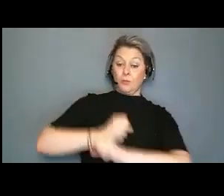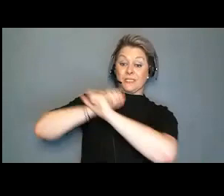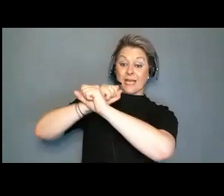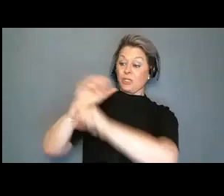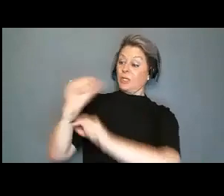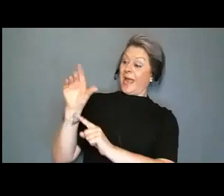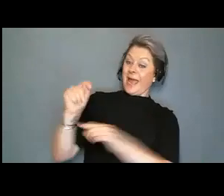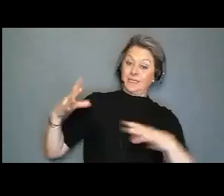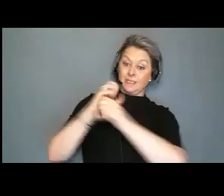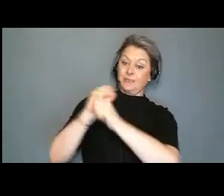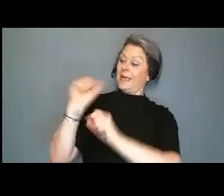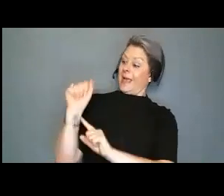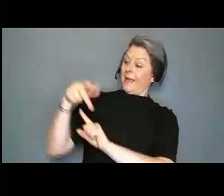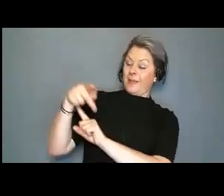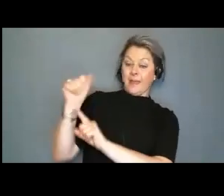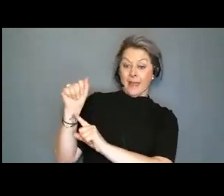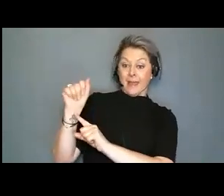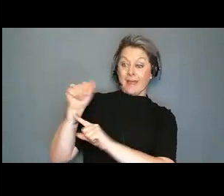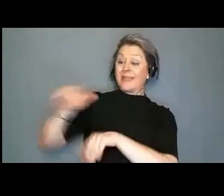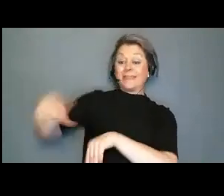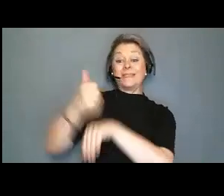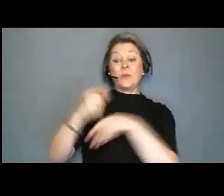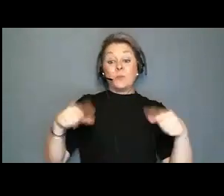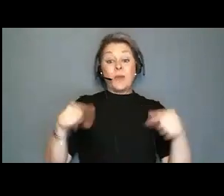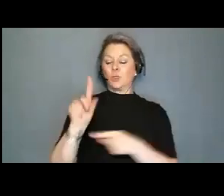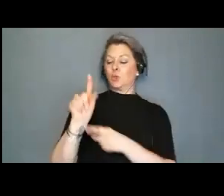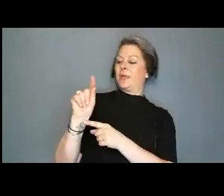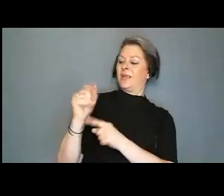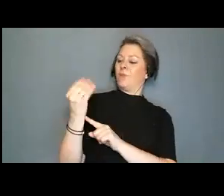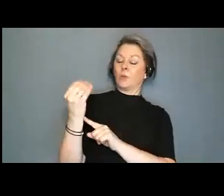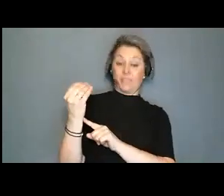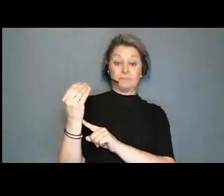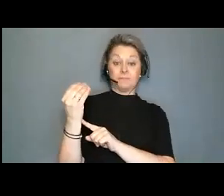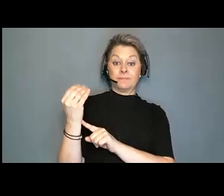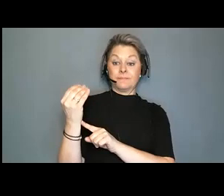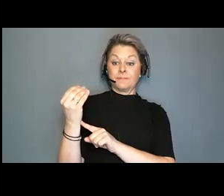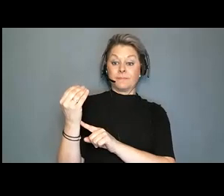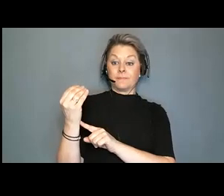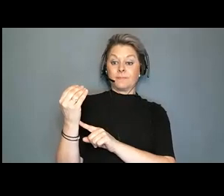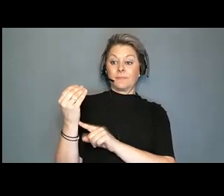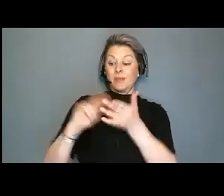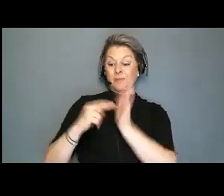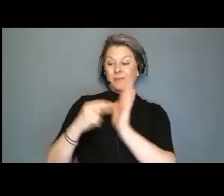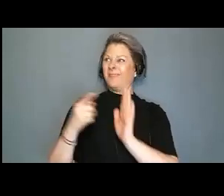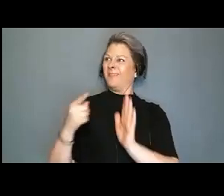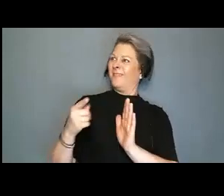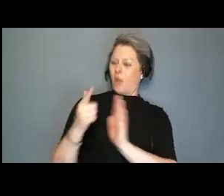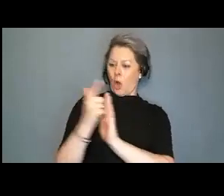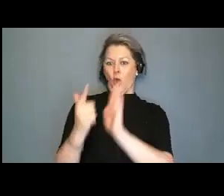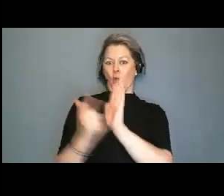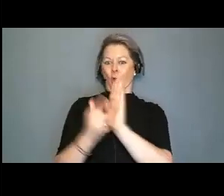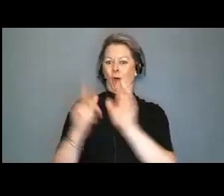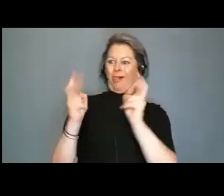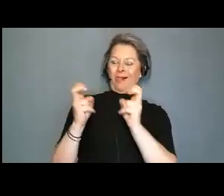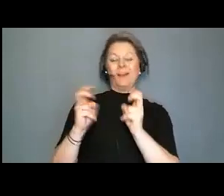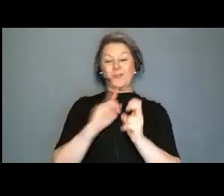It's been around since 2014. So in terms of in law years, it's a relatively new